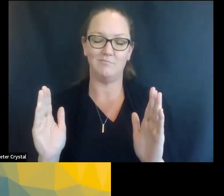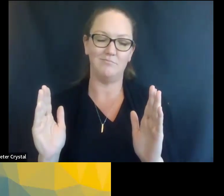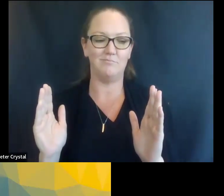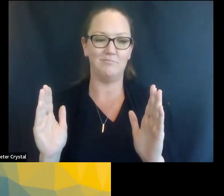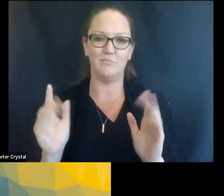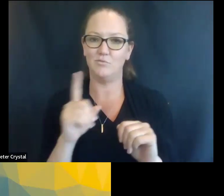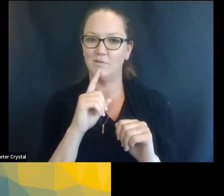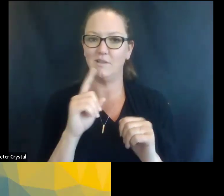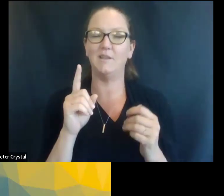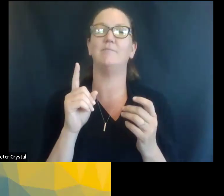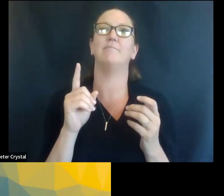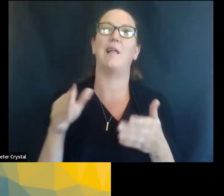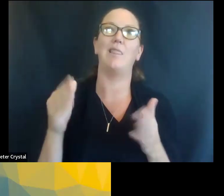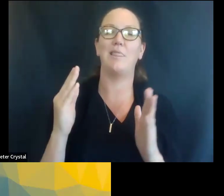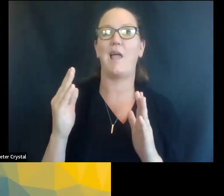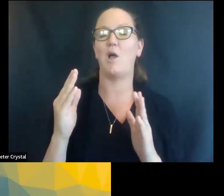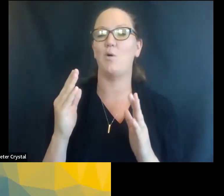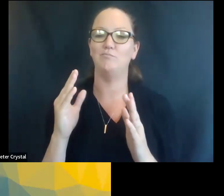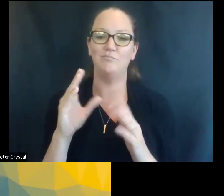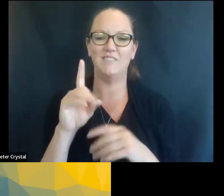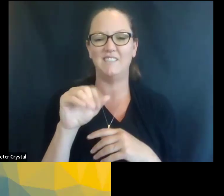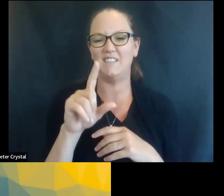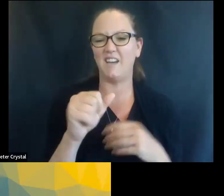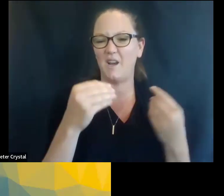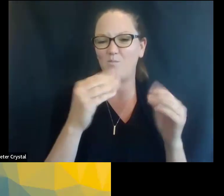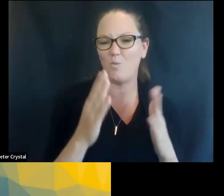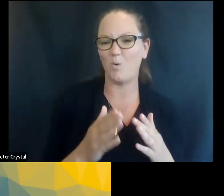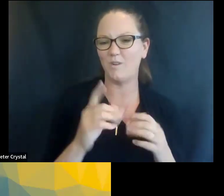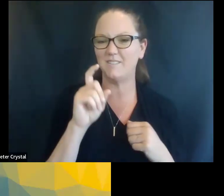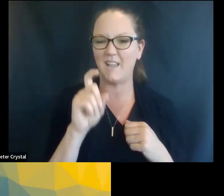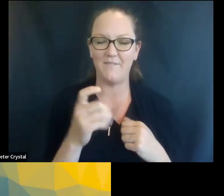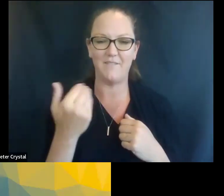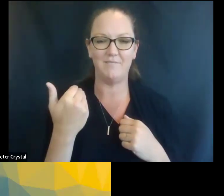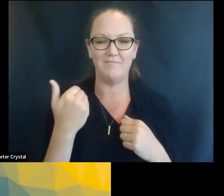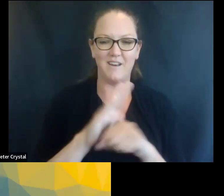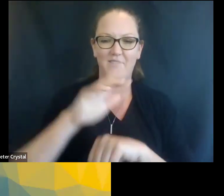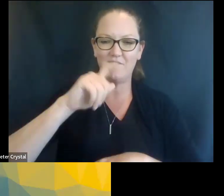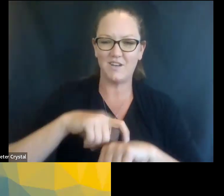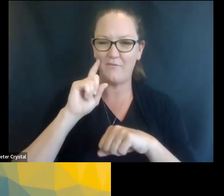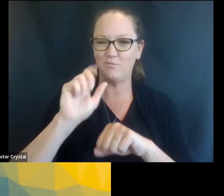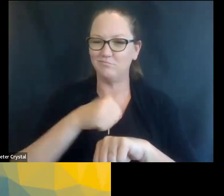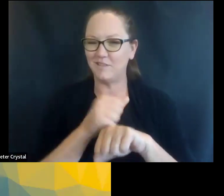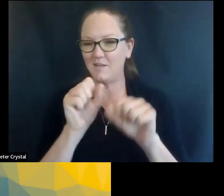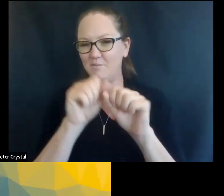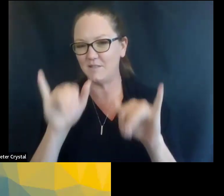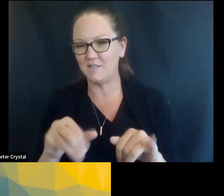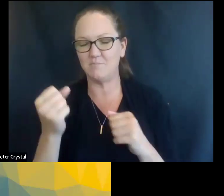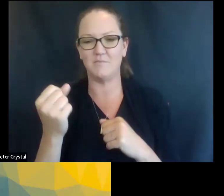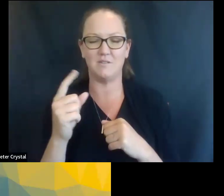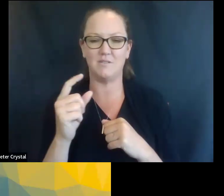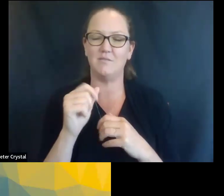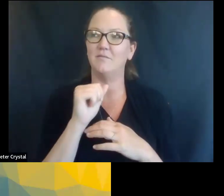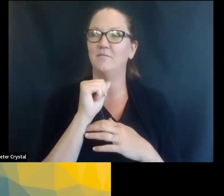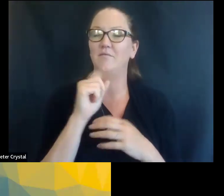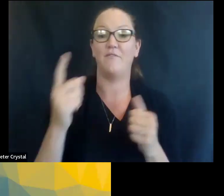of build the integration, kind of get up and running. This is a brand new system for not just California, but really for the nation, if not the world.